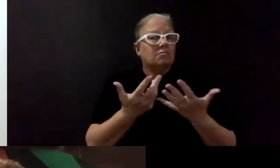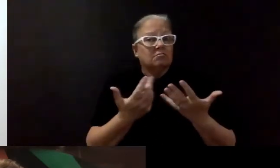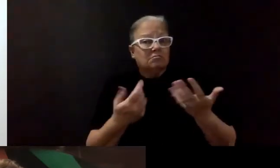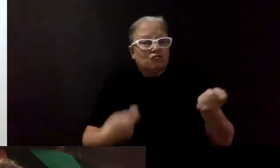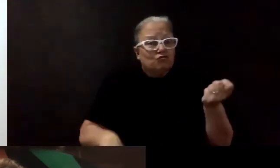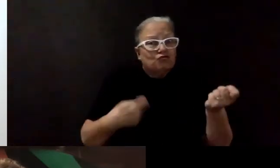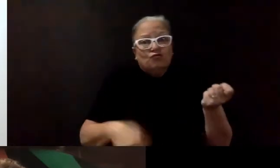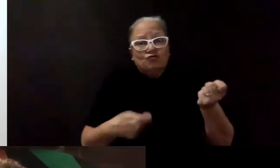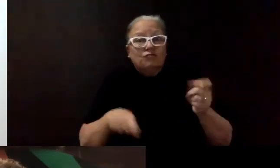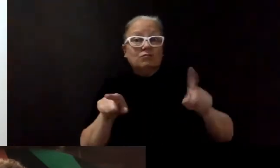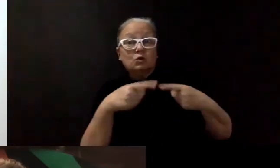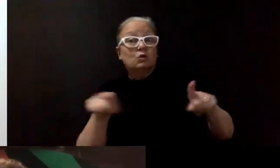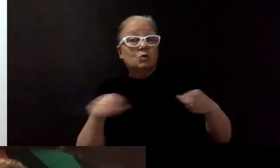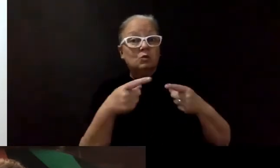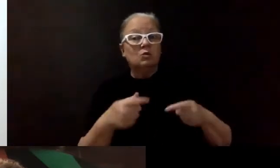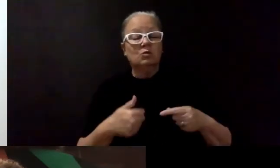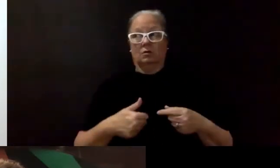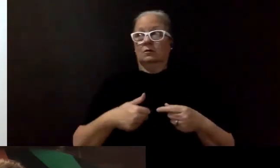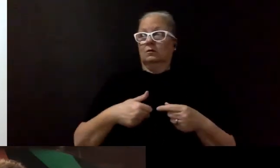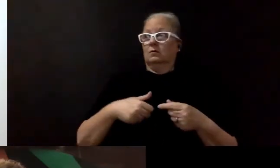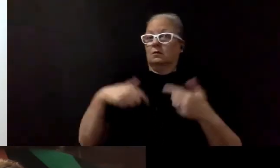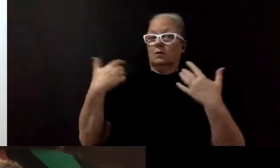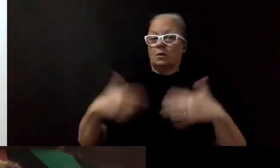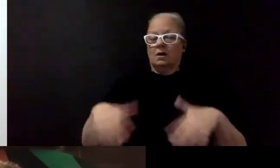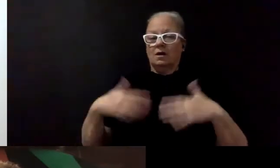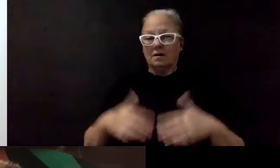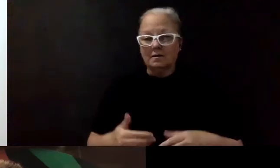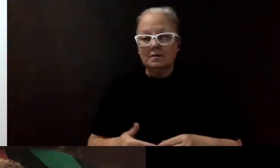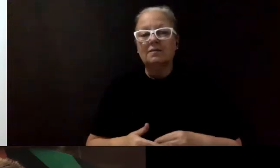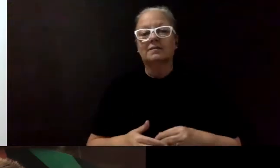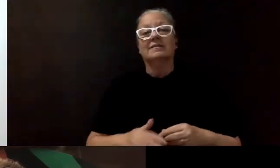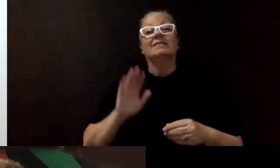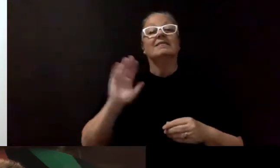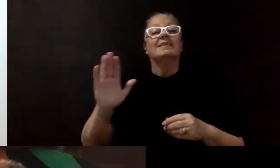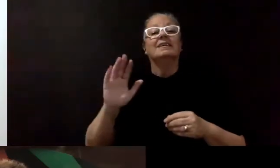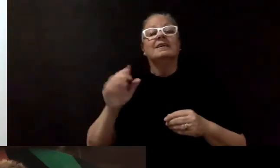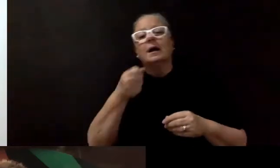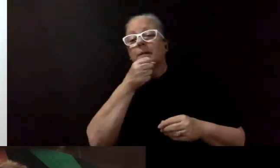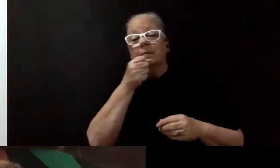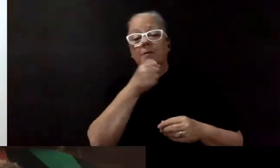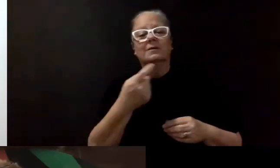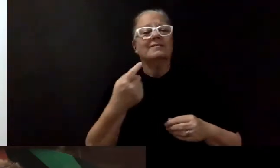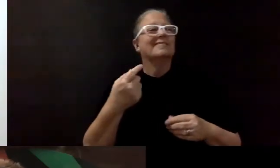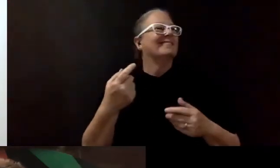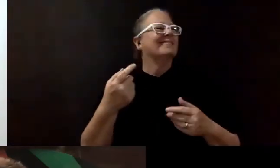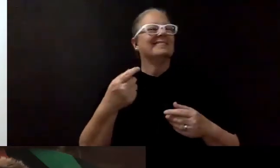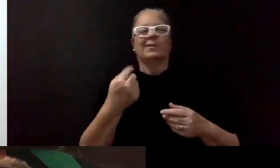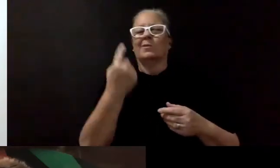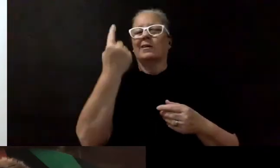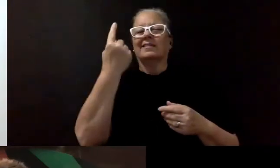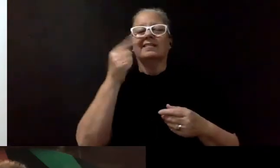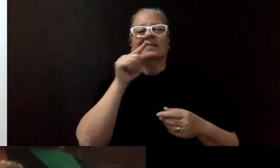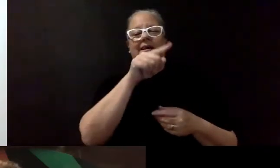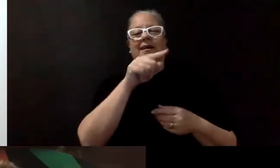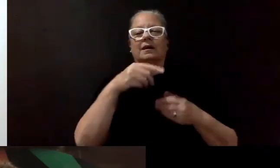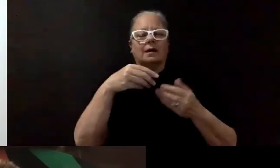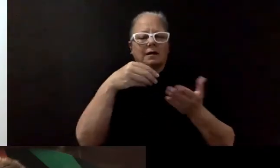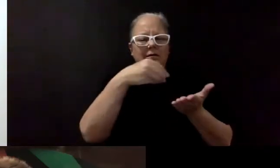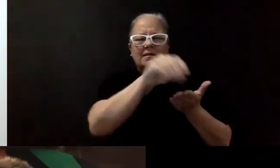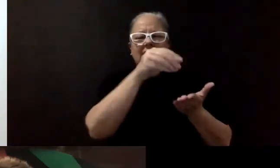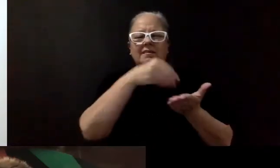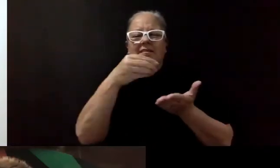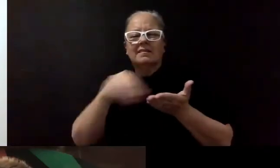And his song is in all of our major supermarket, or one of our major supermarkets, so everyone knows the